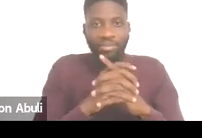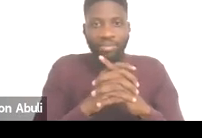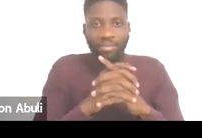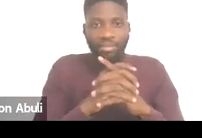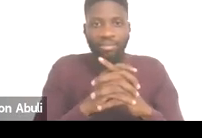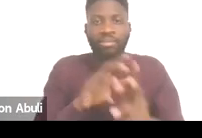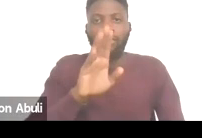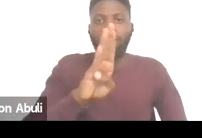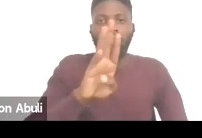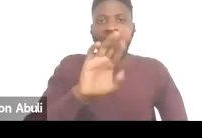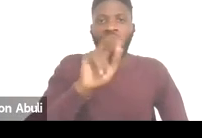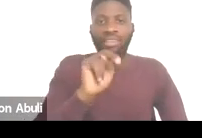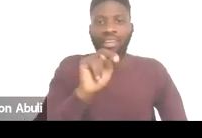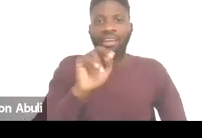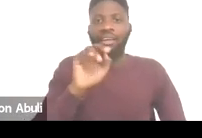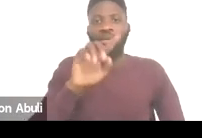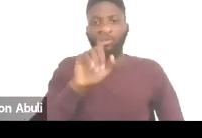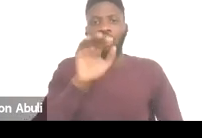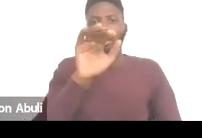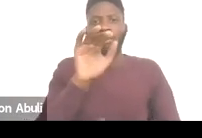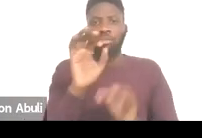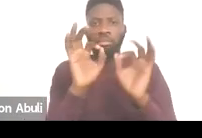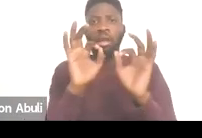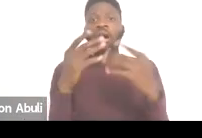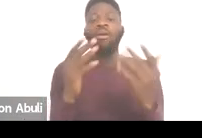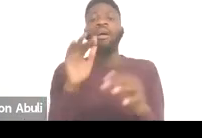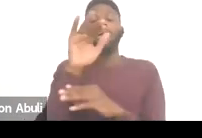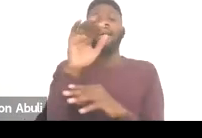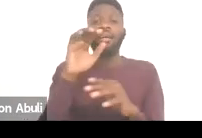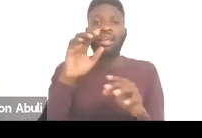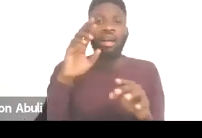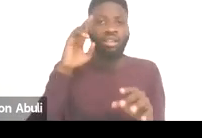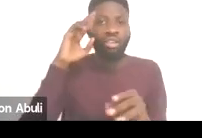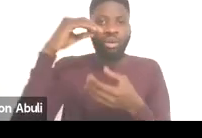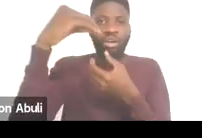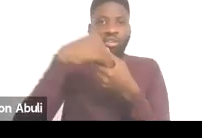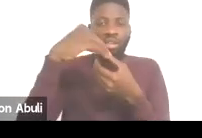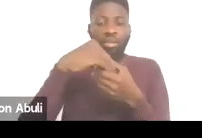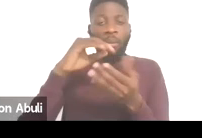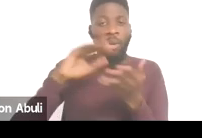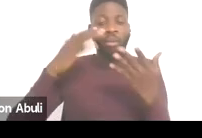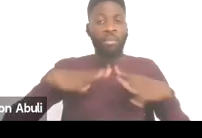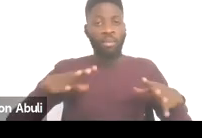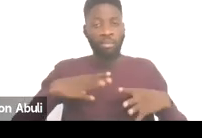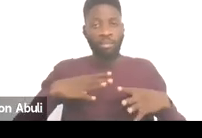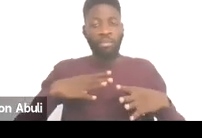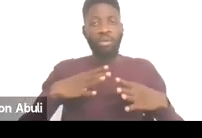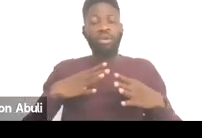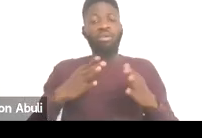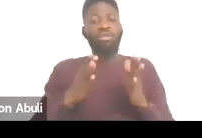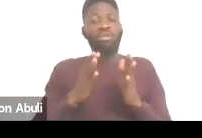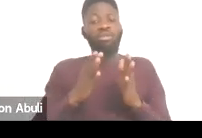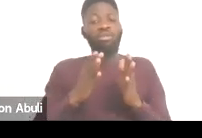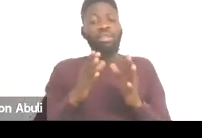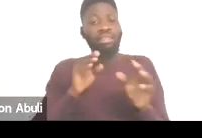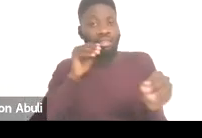Brian has asked a very good question around how to ask for reasonable accommodation, especially for those who are living with disabilities, to ensure that they